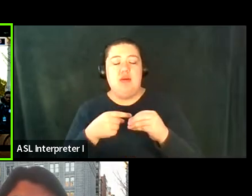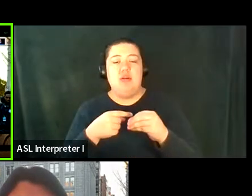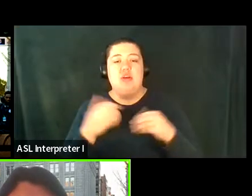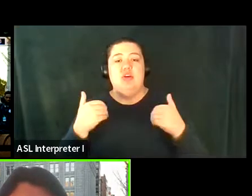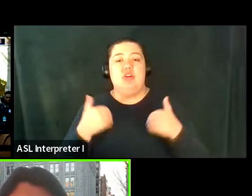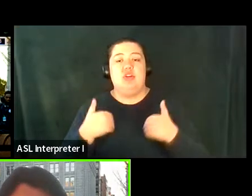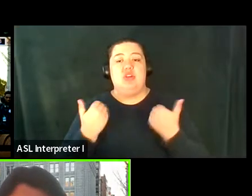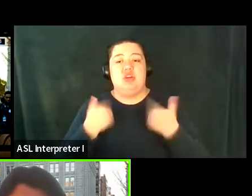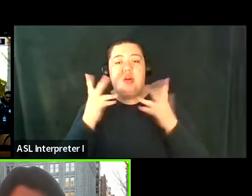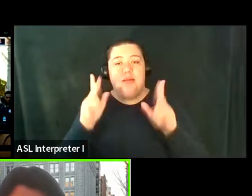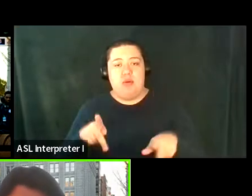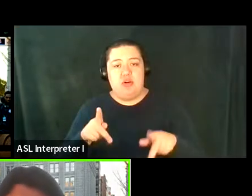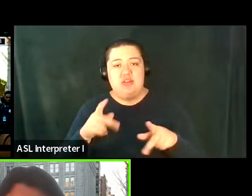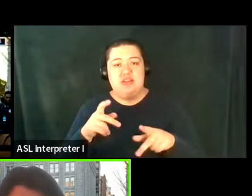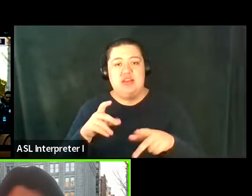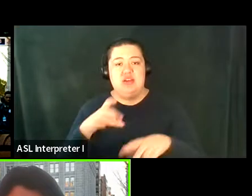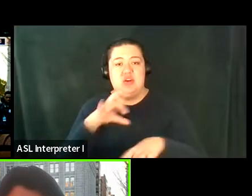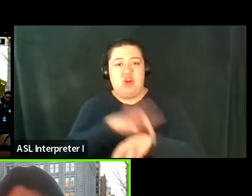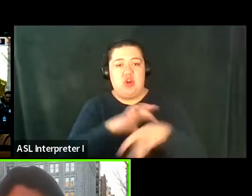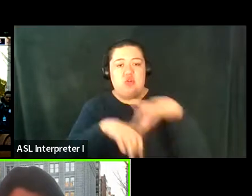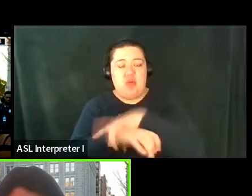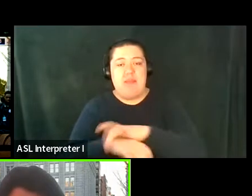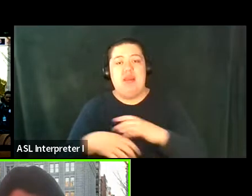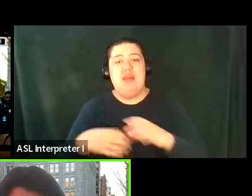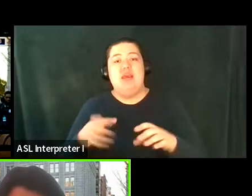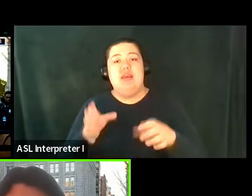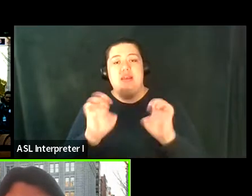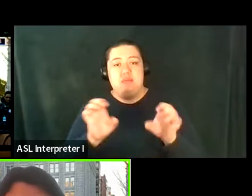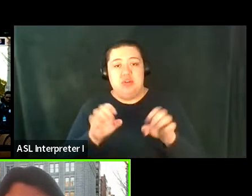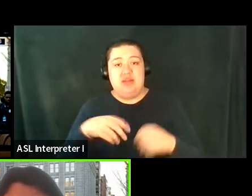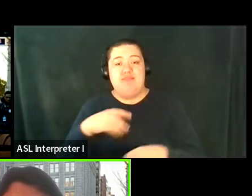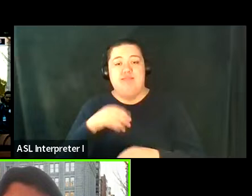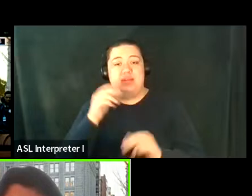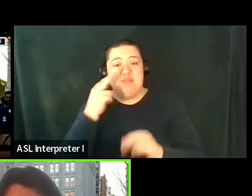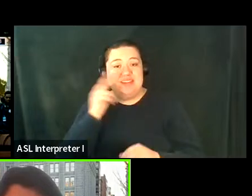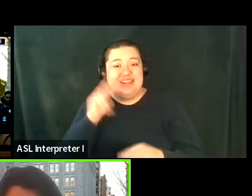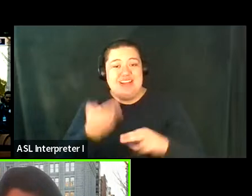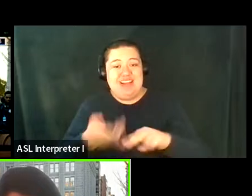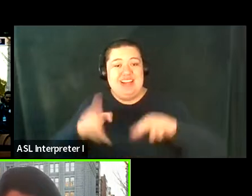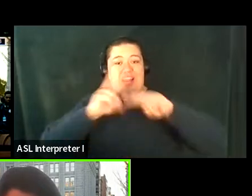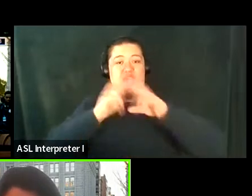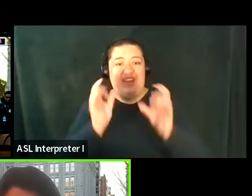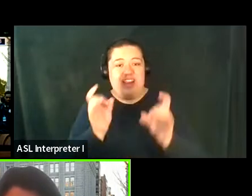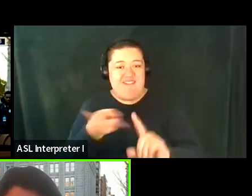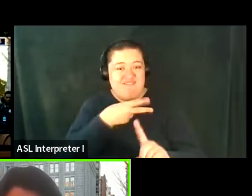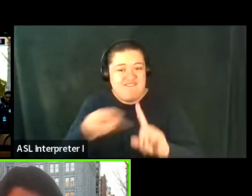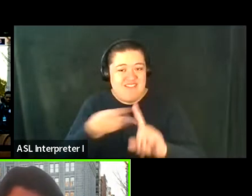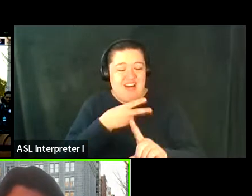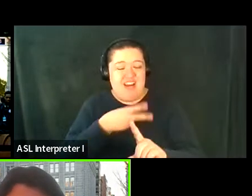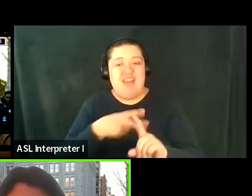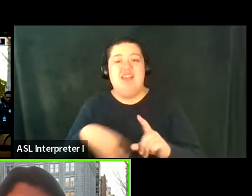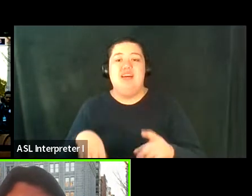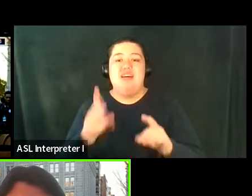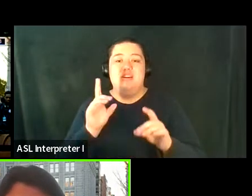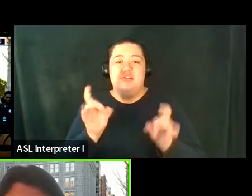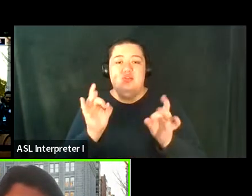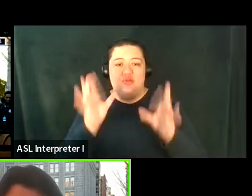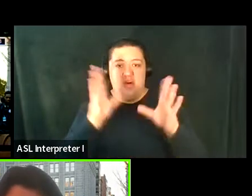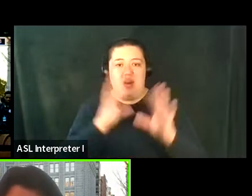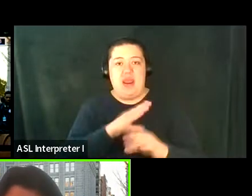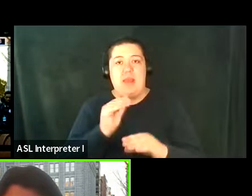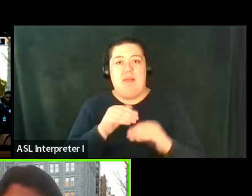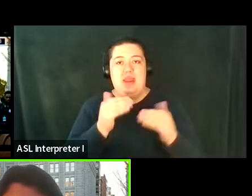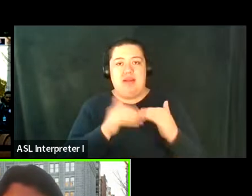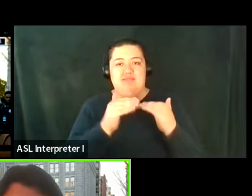emergency, the district is experiencing an increase in violent crime, including very concerning trends among our youth. In the first